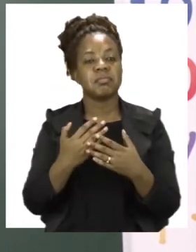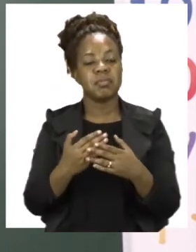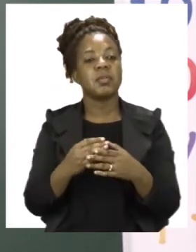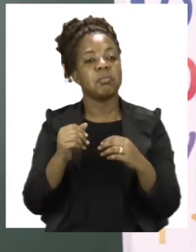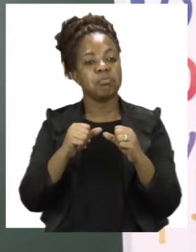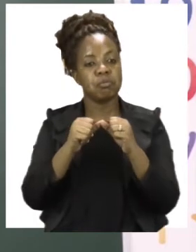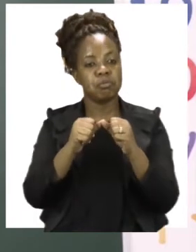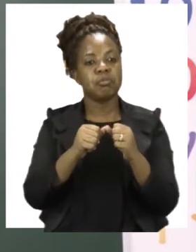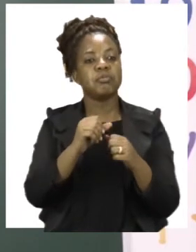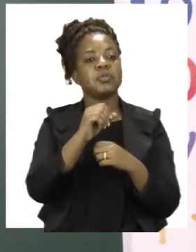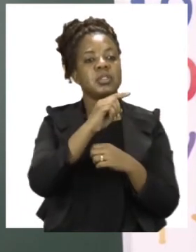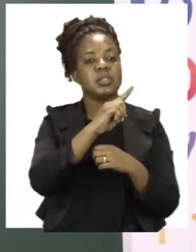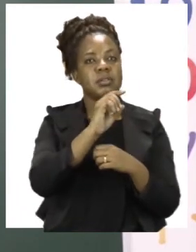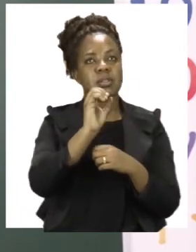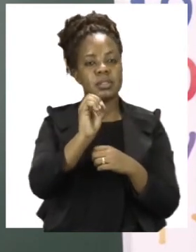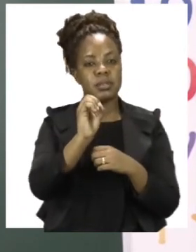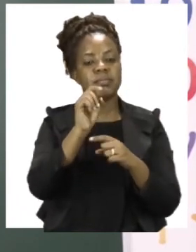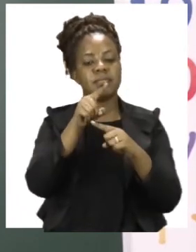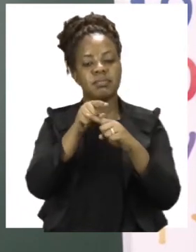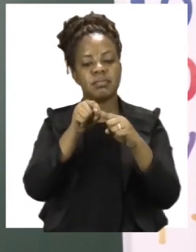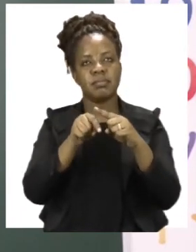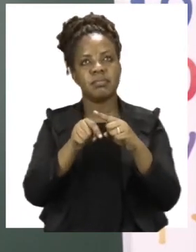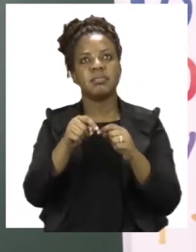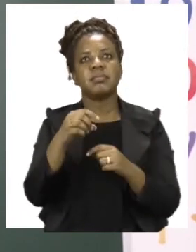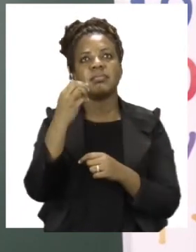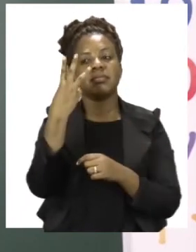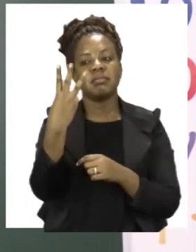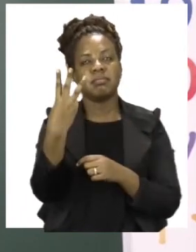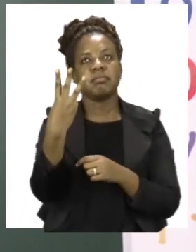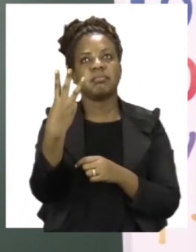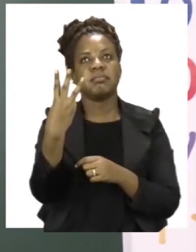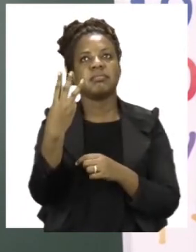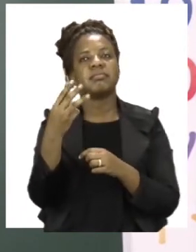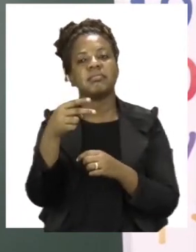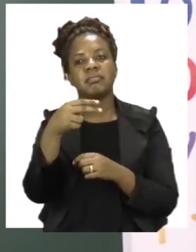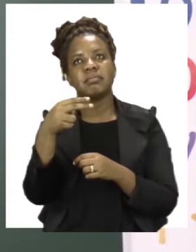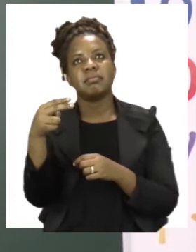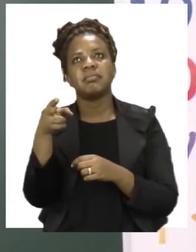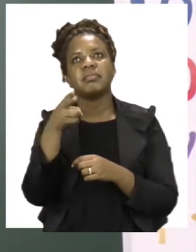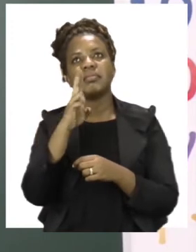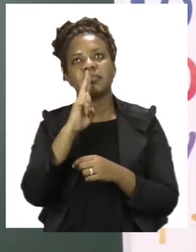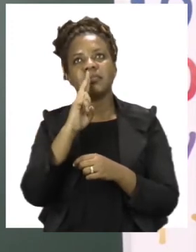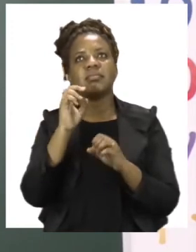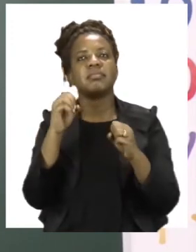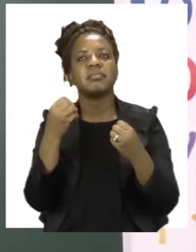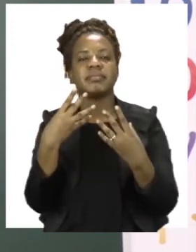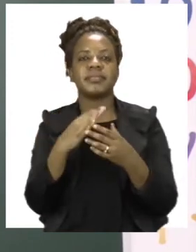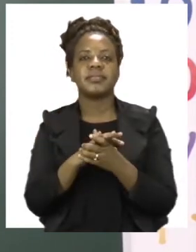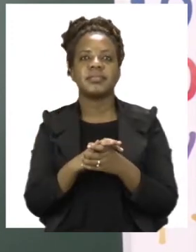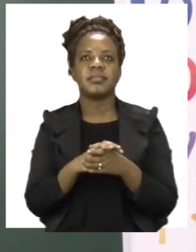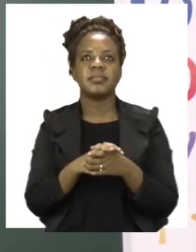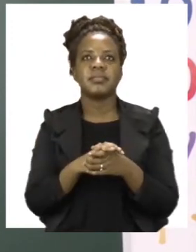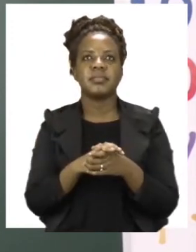We are going to find out what 10 divided by 3 equals. So now instead of putting